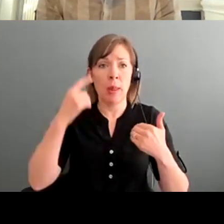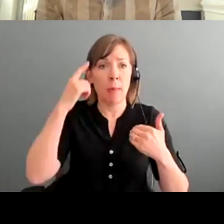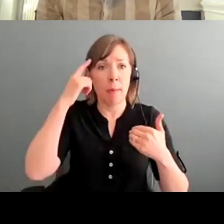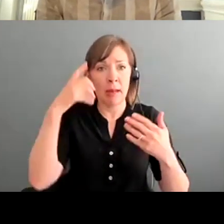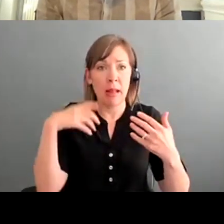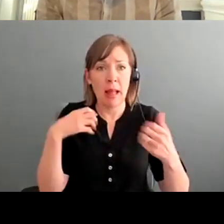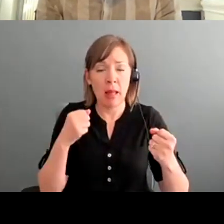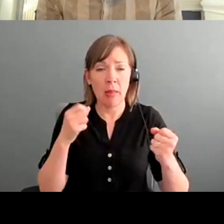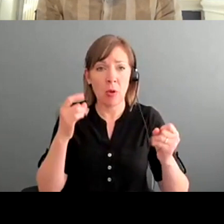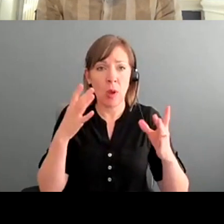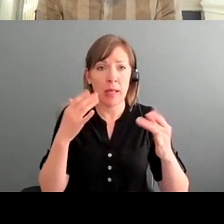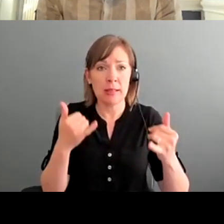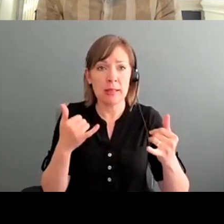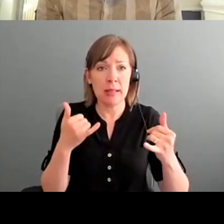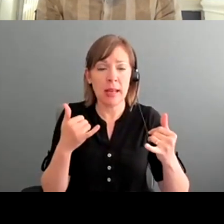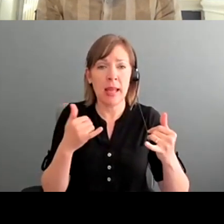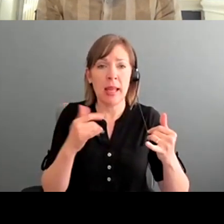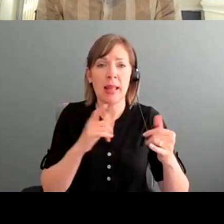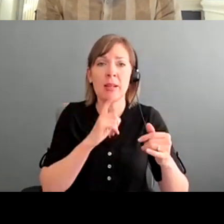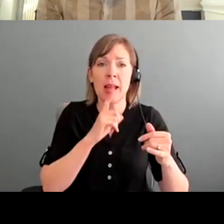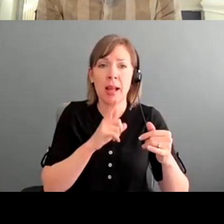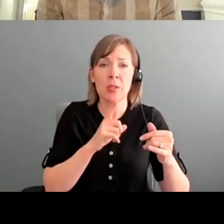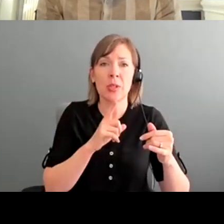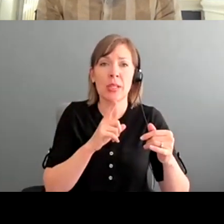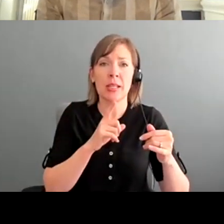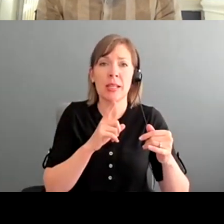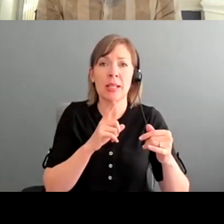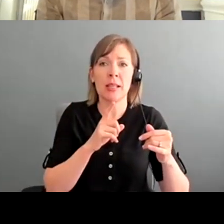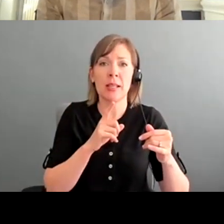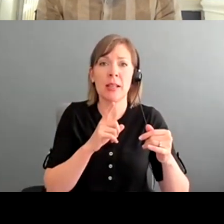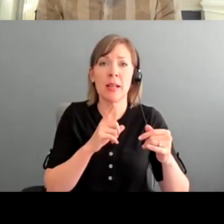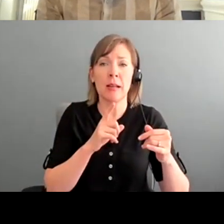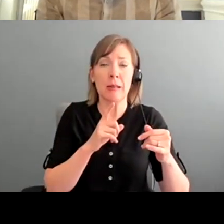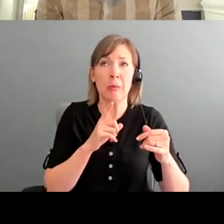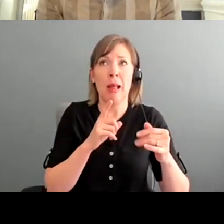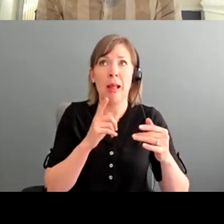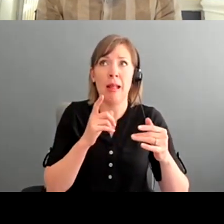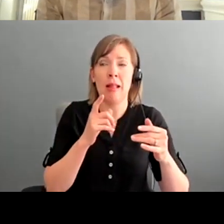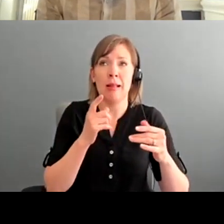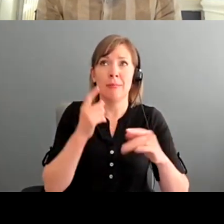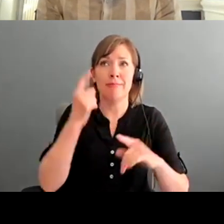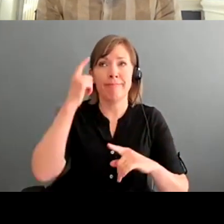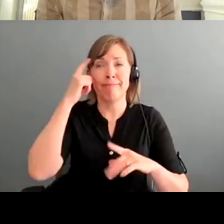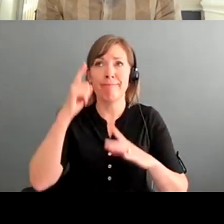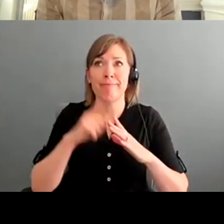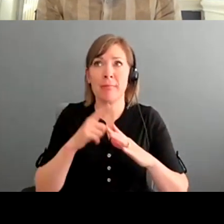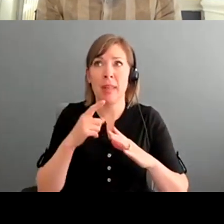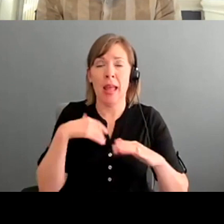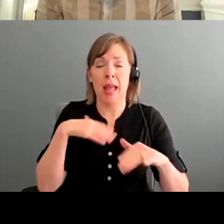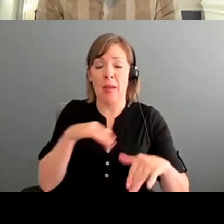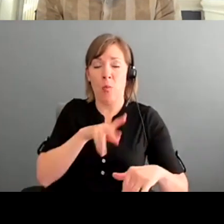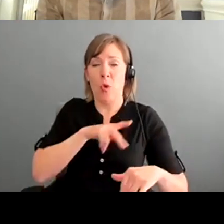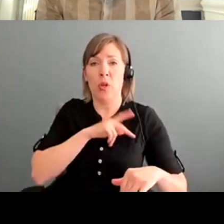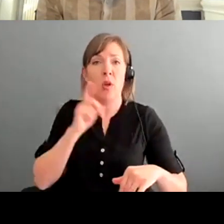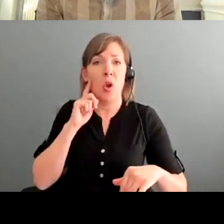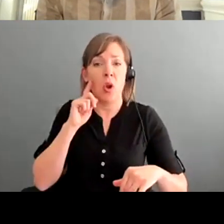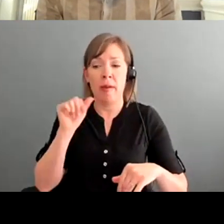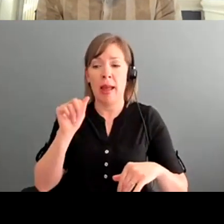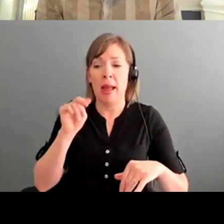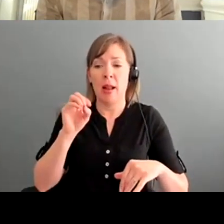health crises today, there's actually, off the top of my head, maybe I haven't heard personally of an analog for